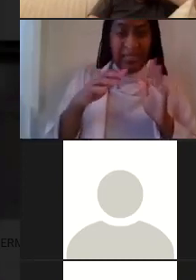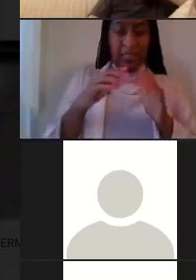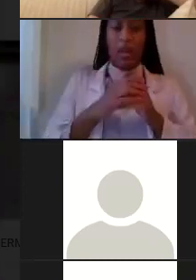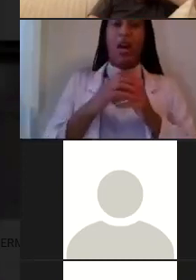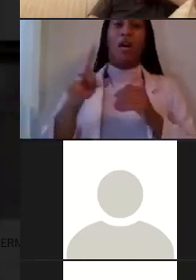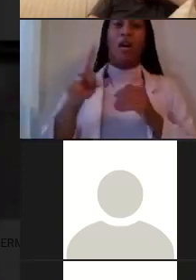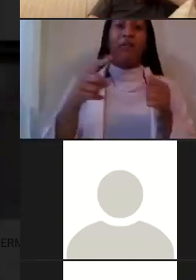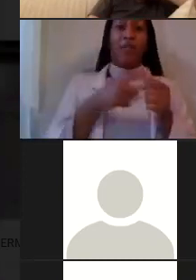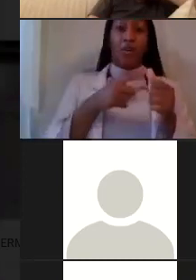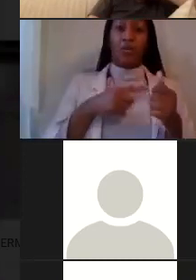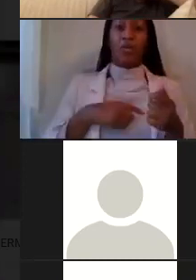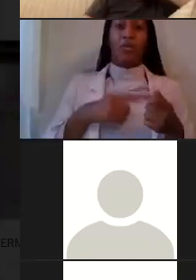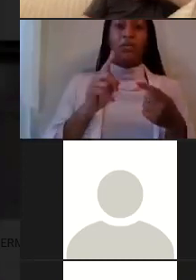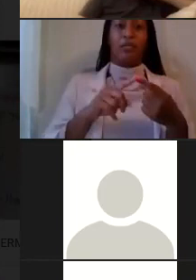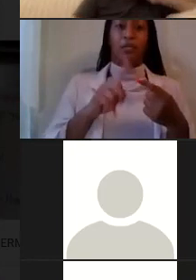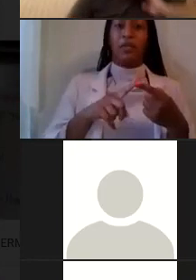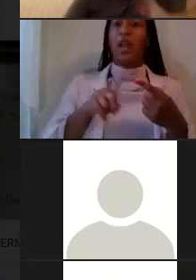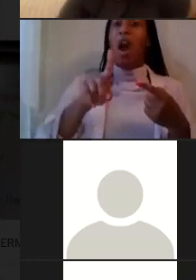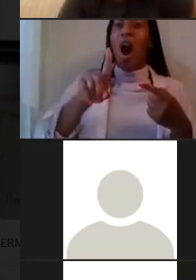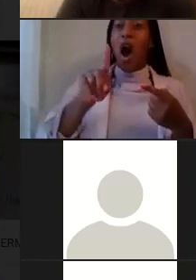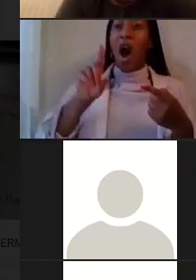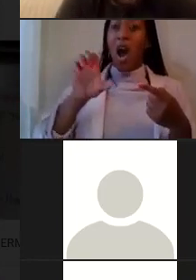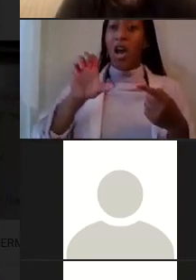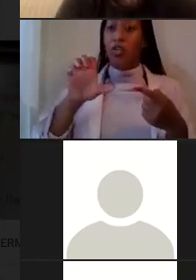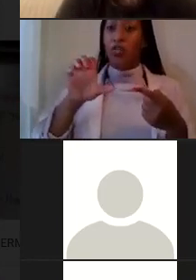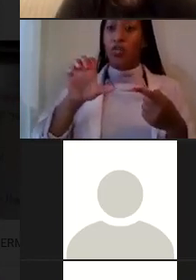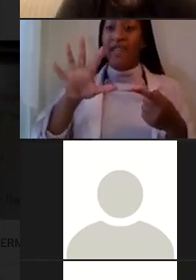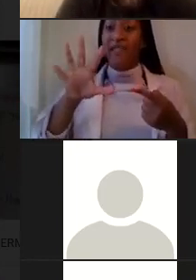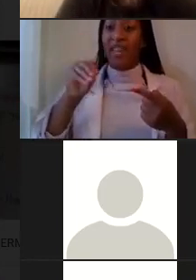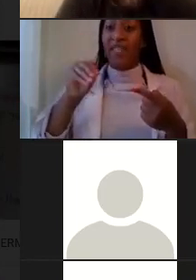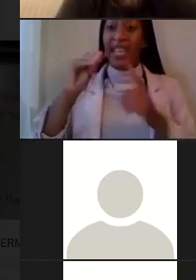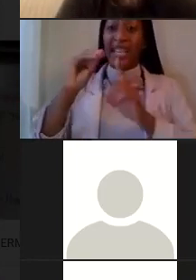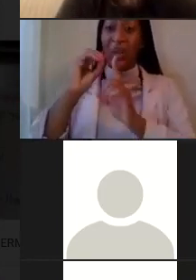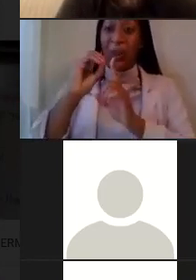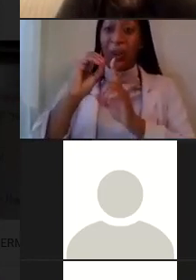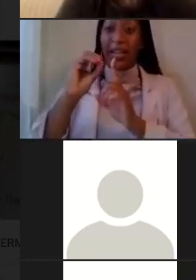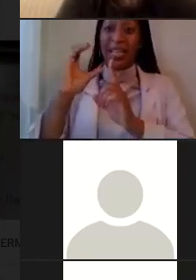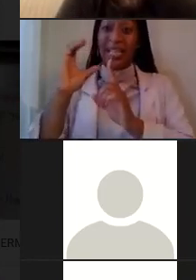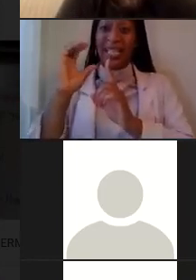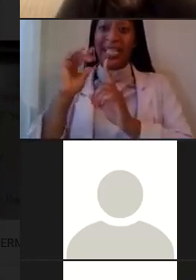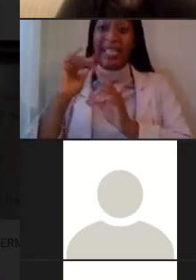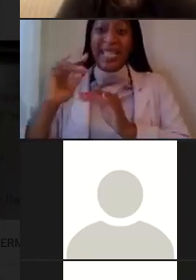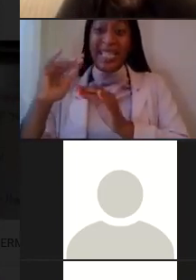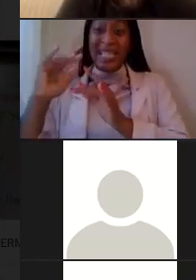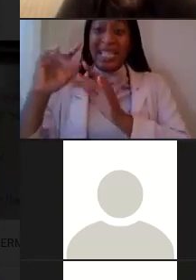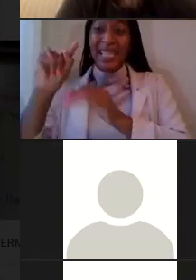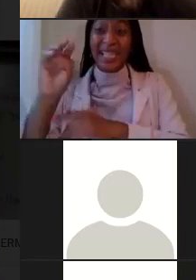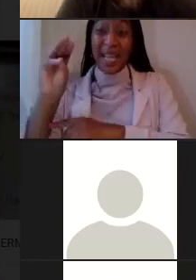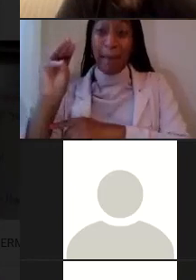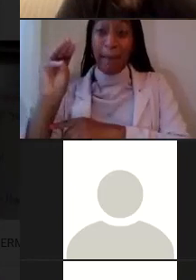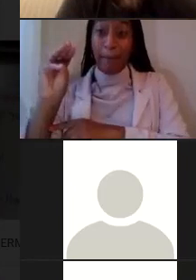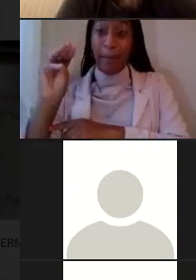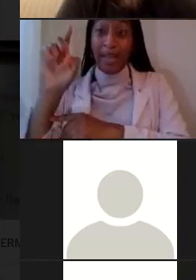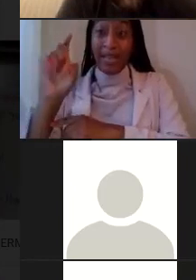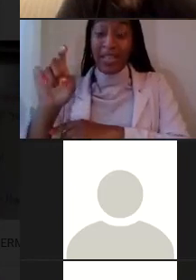this 150-degree steam. We gotta cool this steam down. We gotta cool this steam down all the way to 100